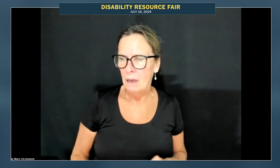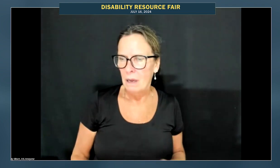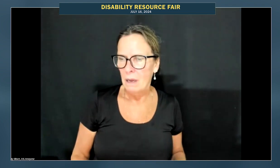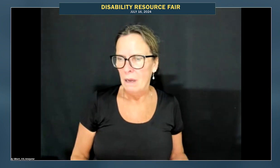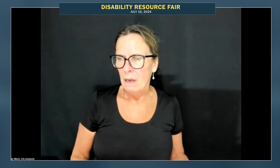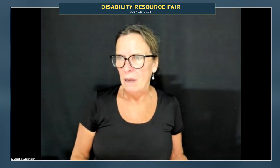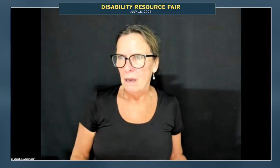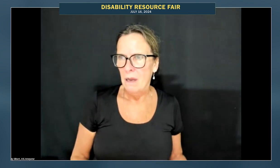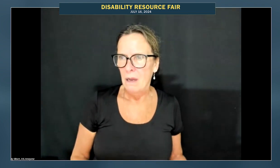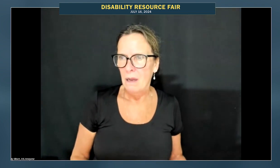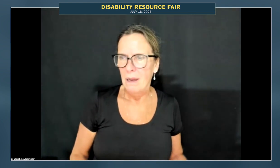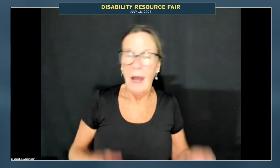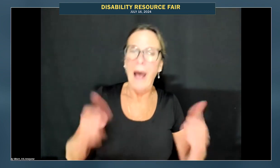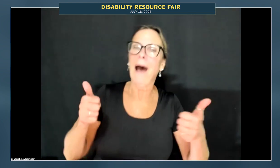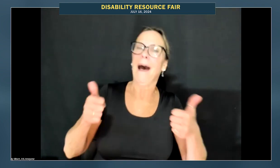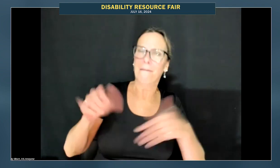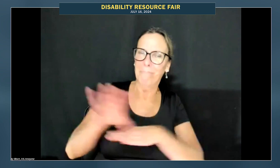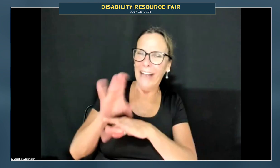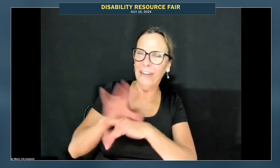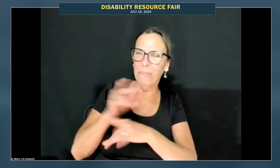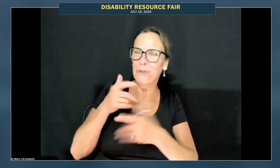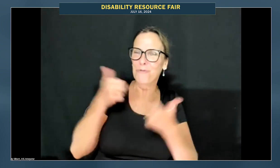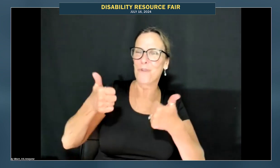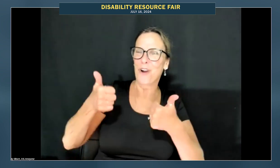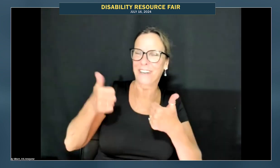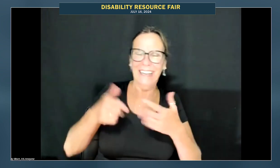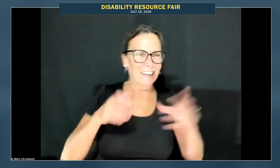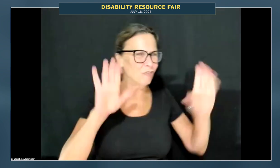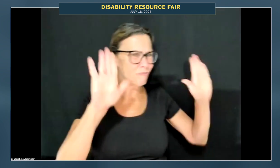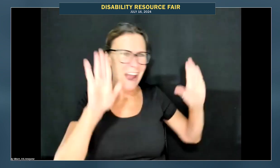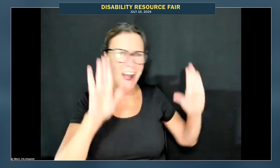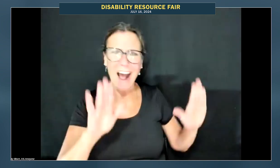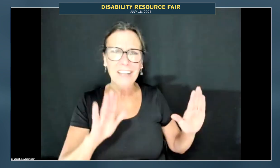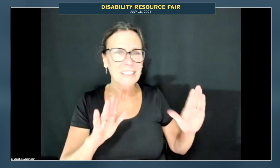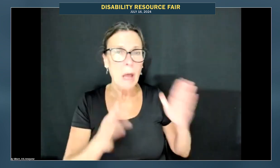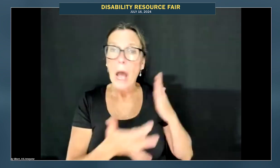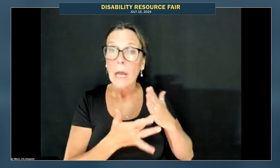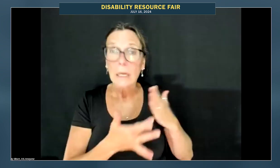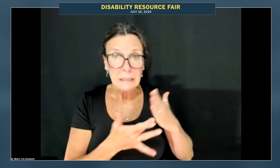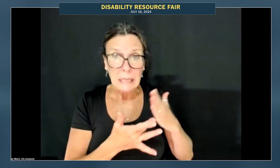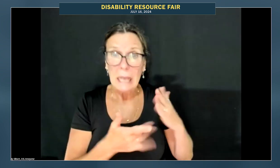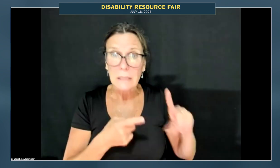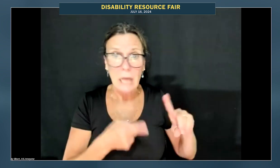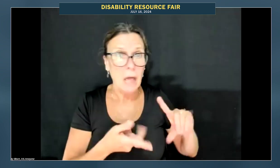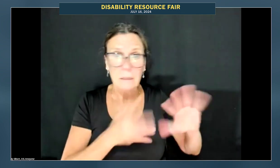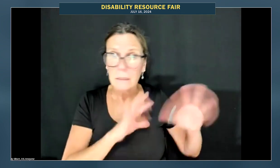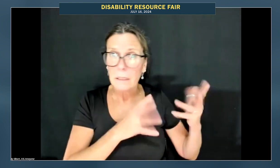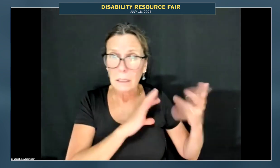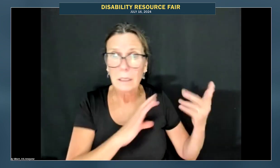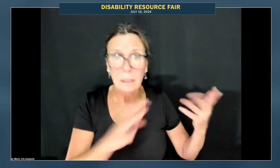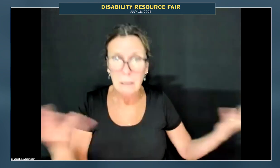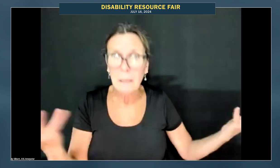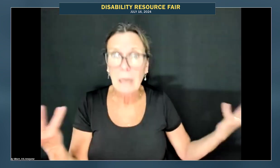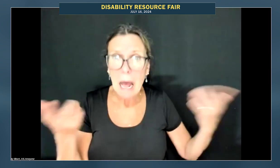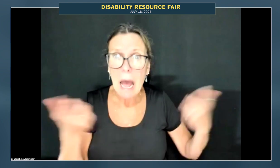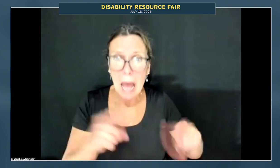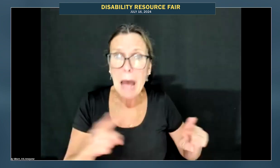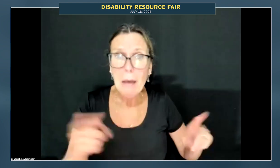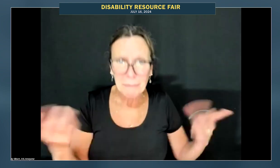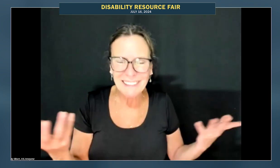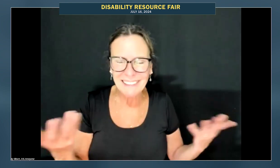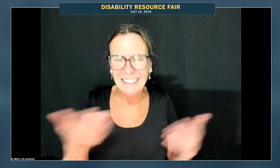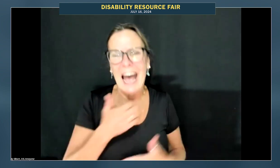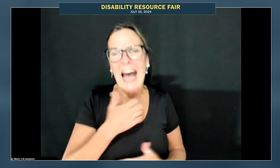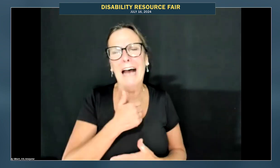I just got the computer back. Okay, awesome. Technology has its weird ways. I'll try